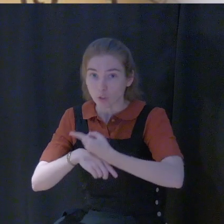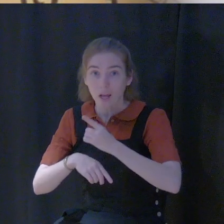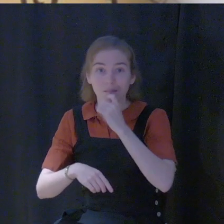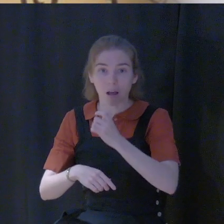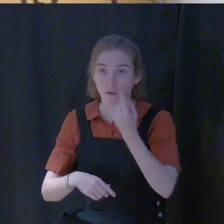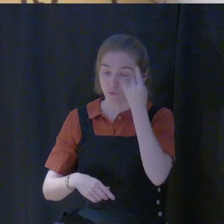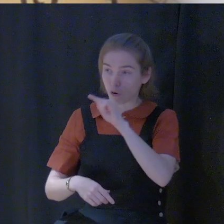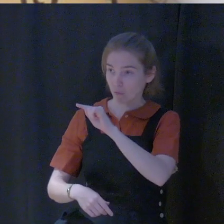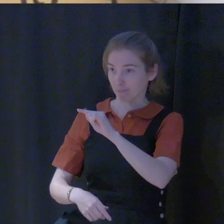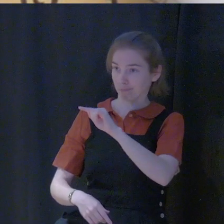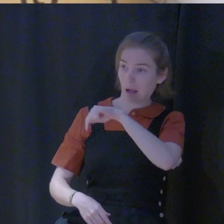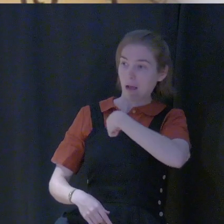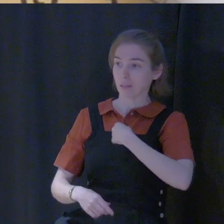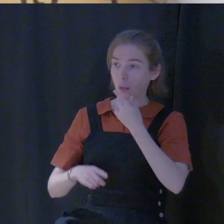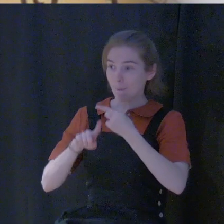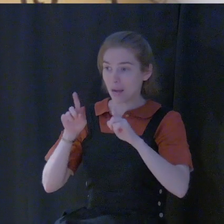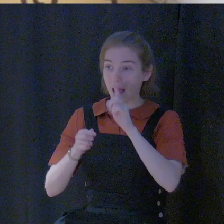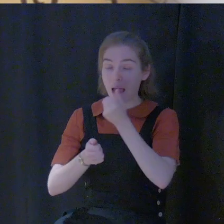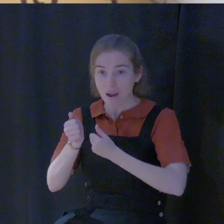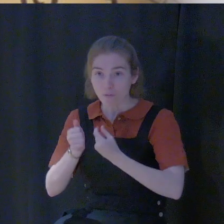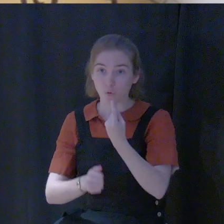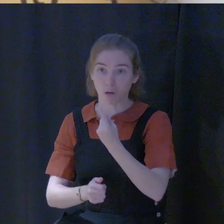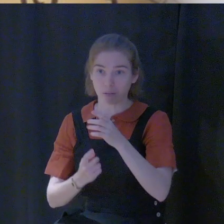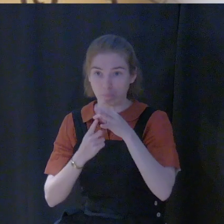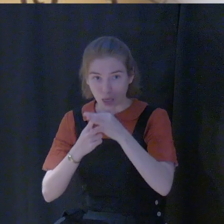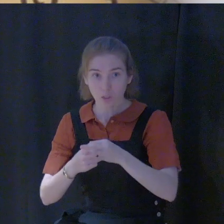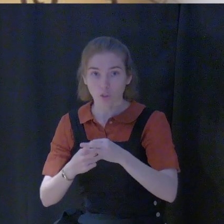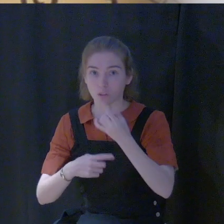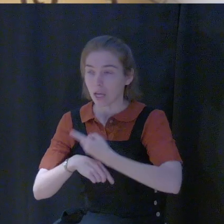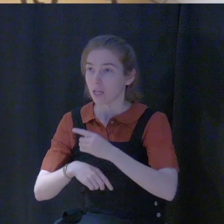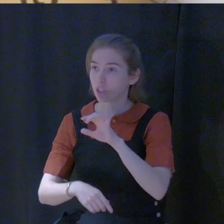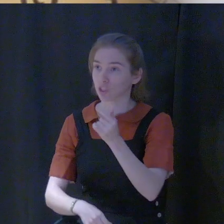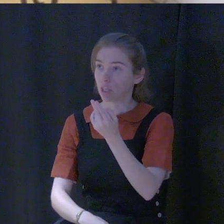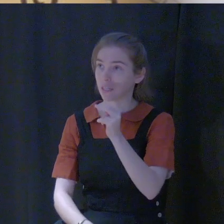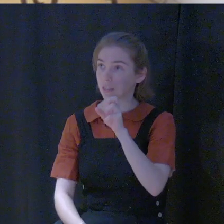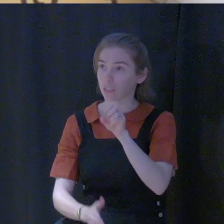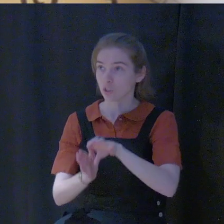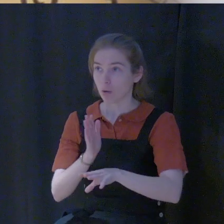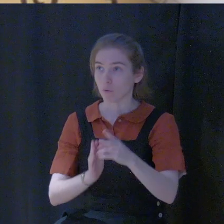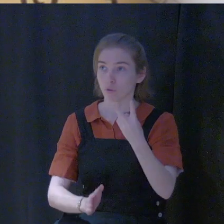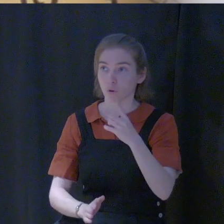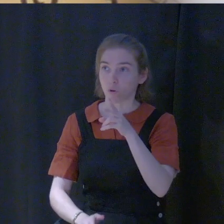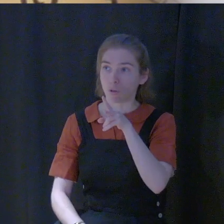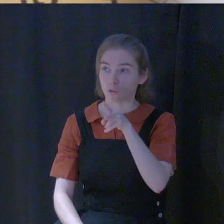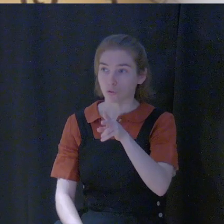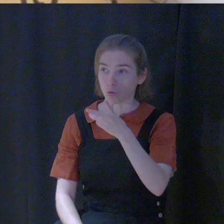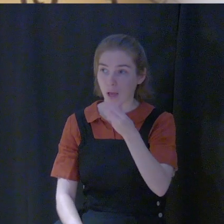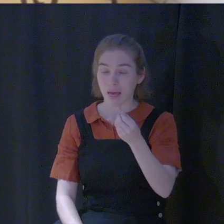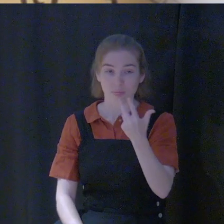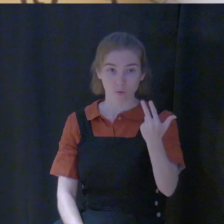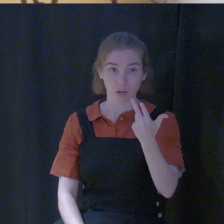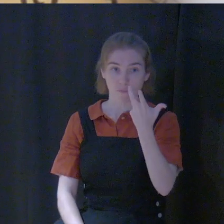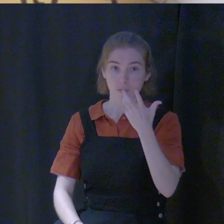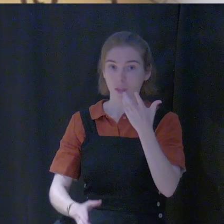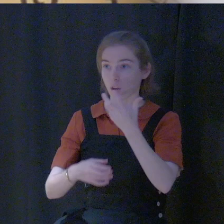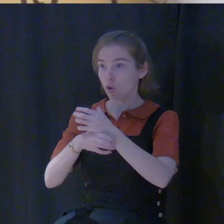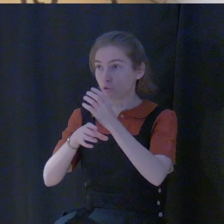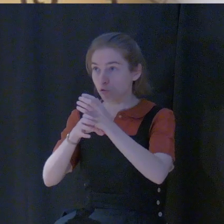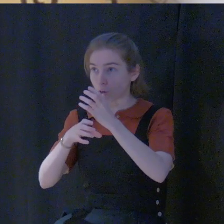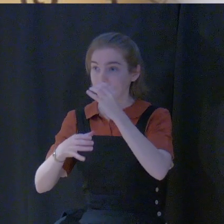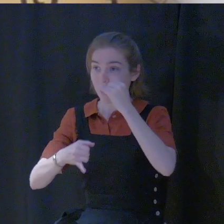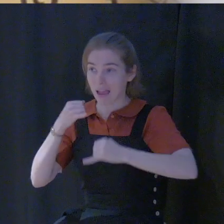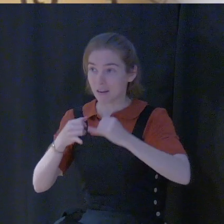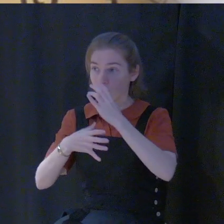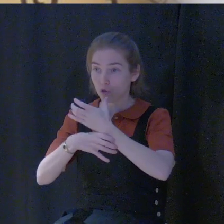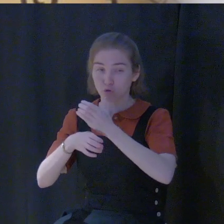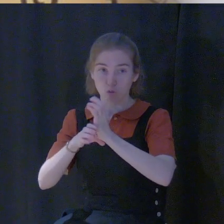to us, but it should be to everyone. Genesis chapter 2, verses 2 and 3. End of the creation story, right? We've